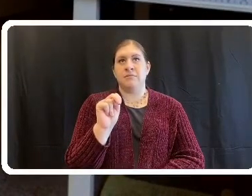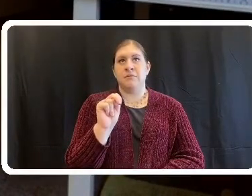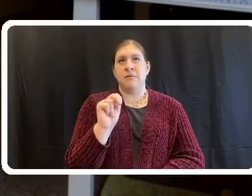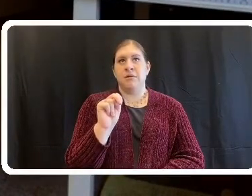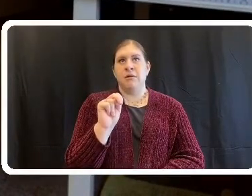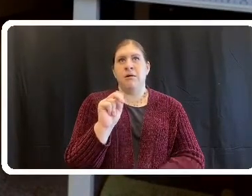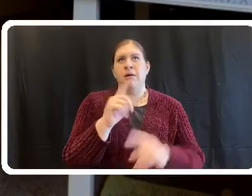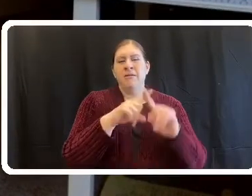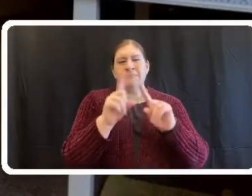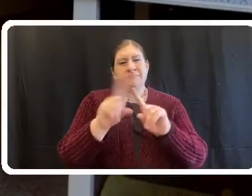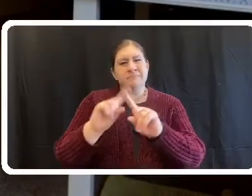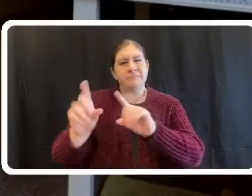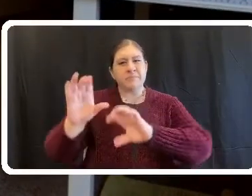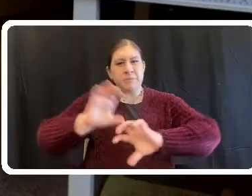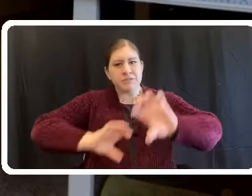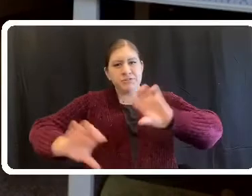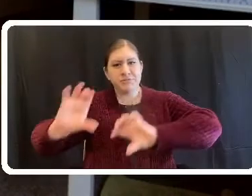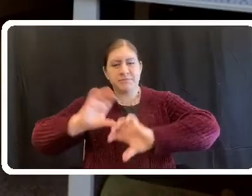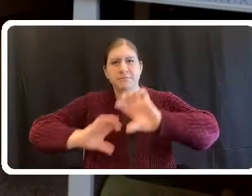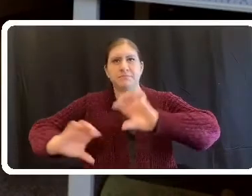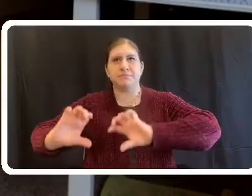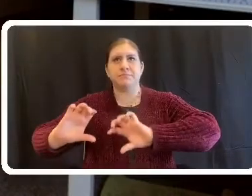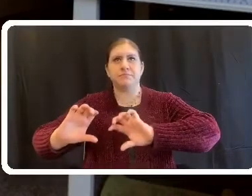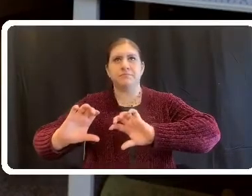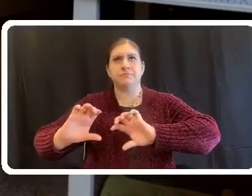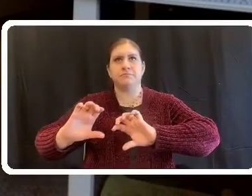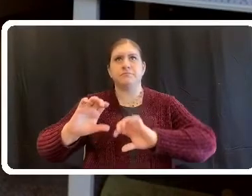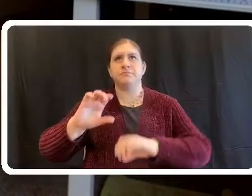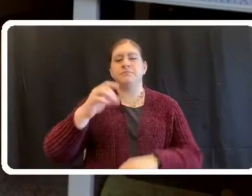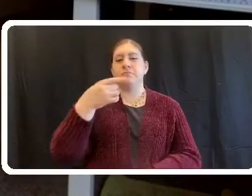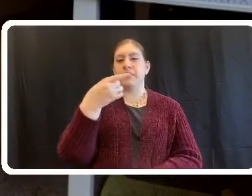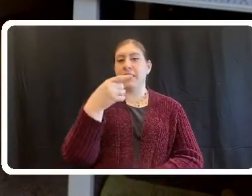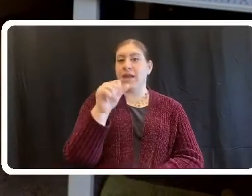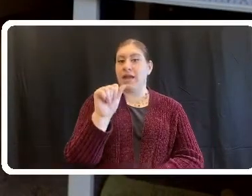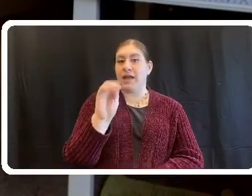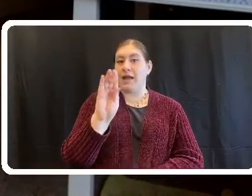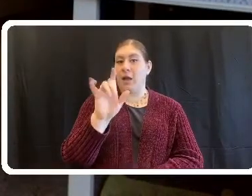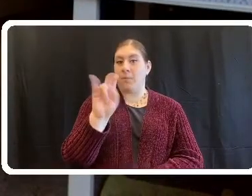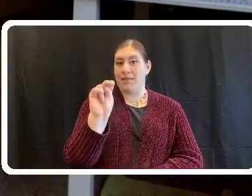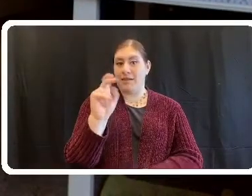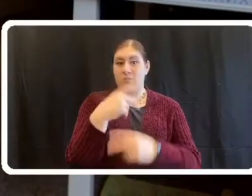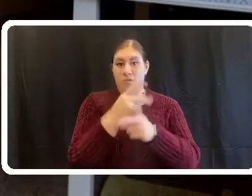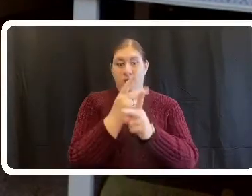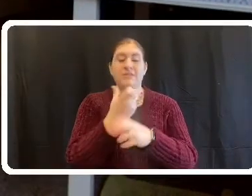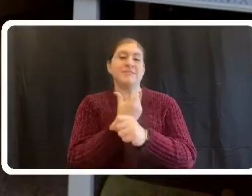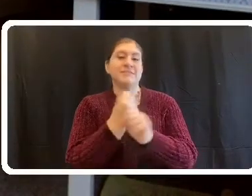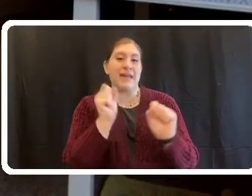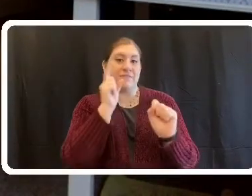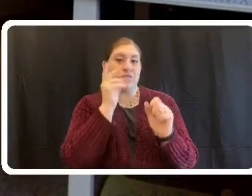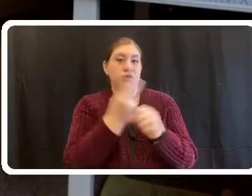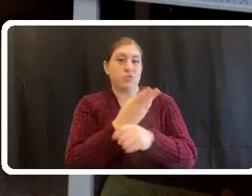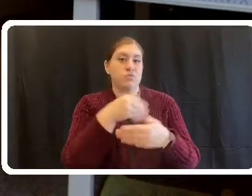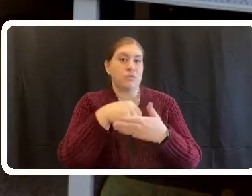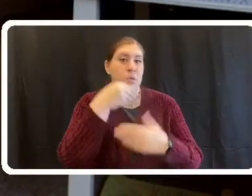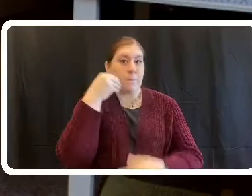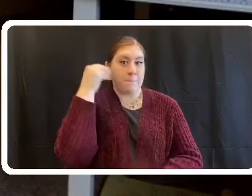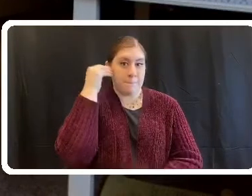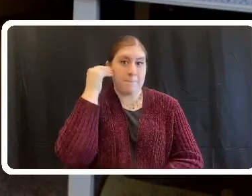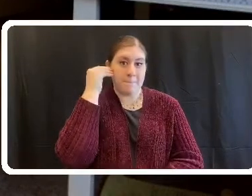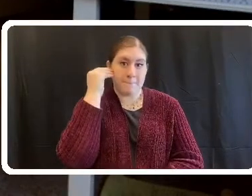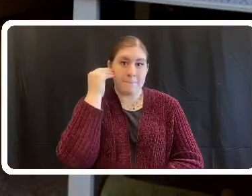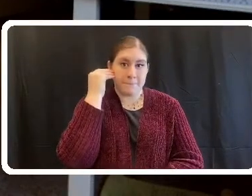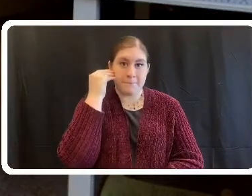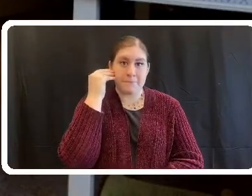Galkit, Gamsol, and other Gamblin products that are safe to use in your house. Okay.